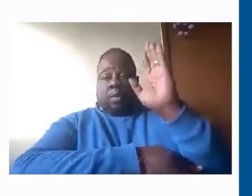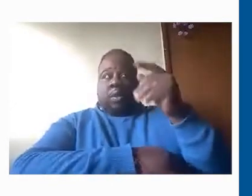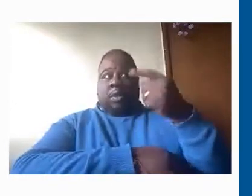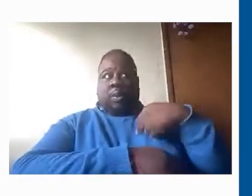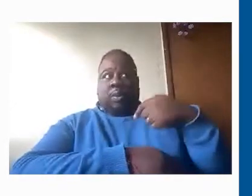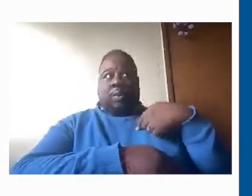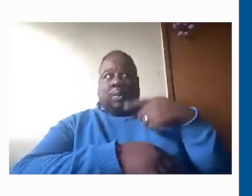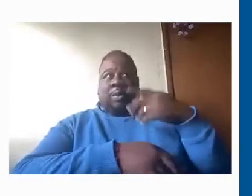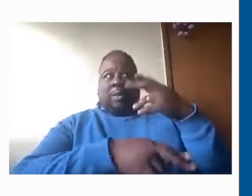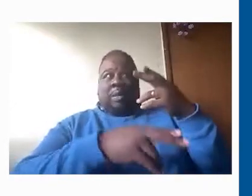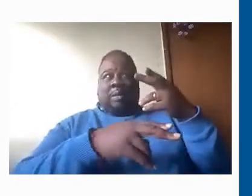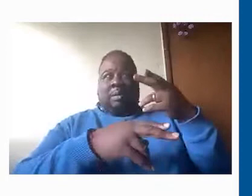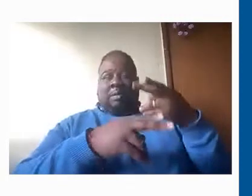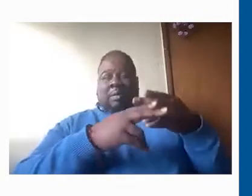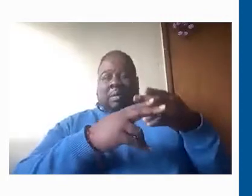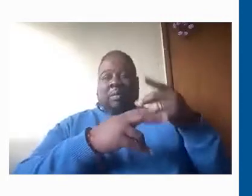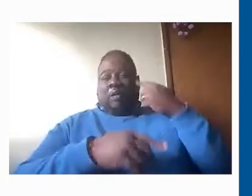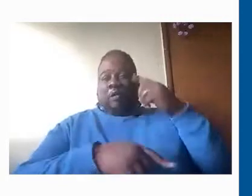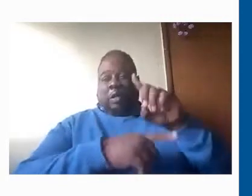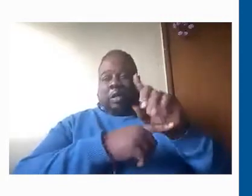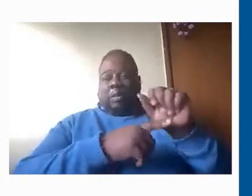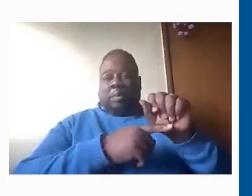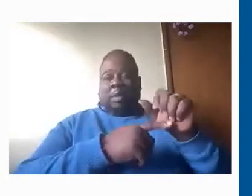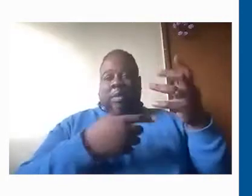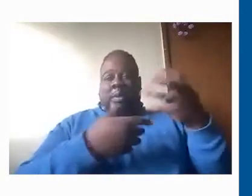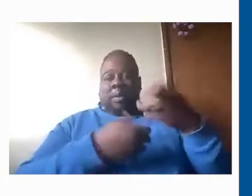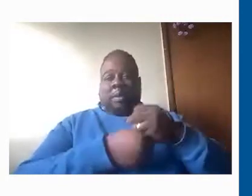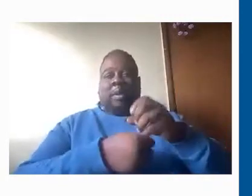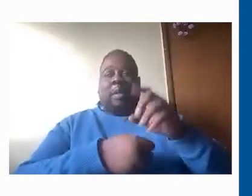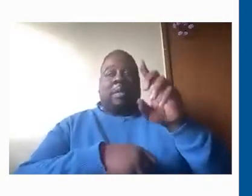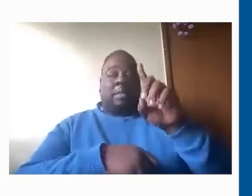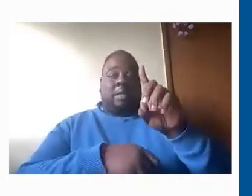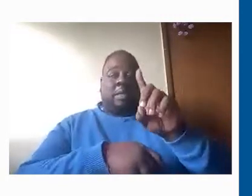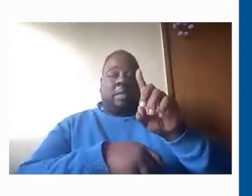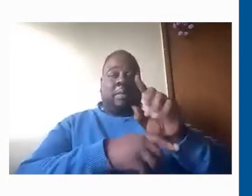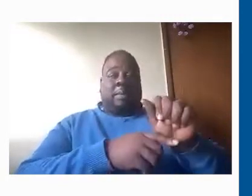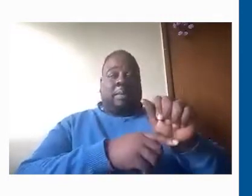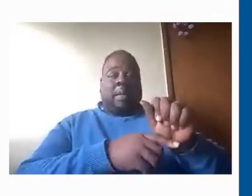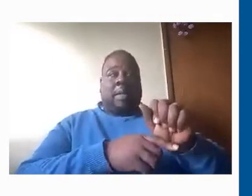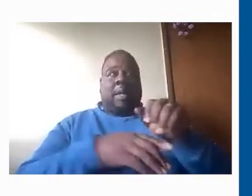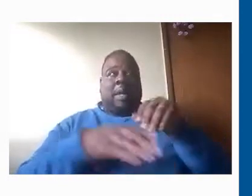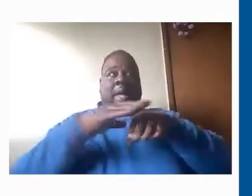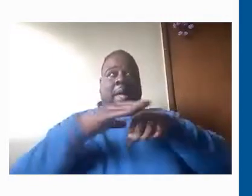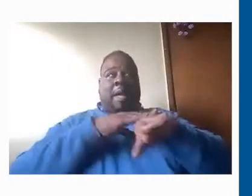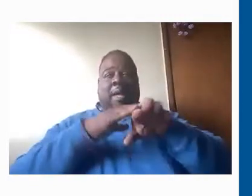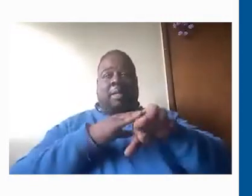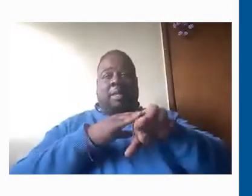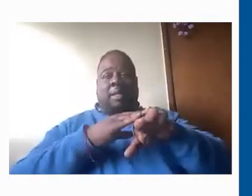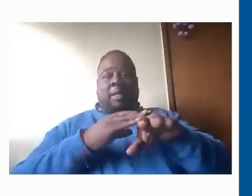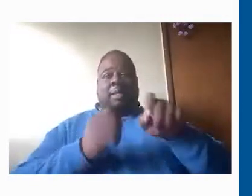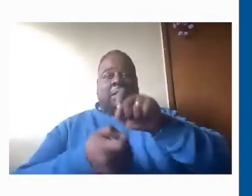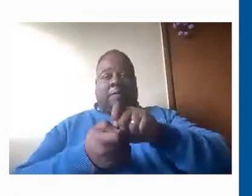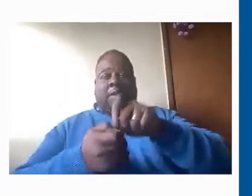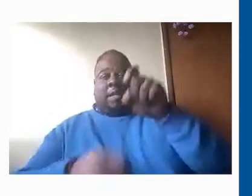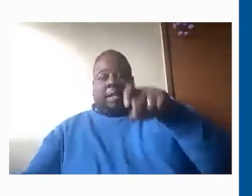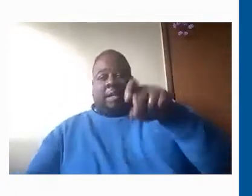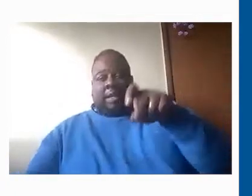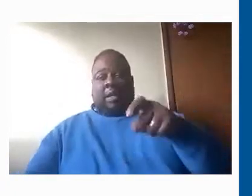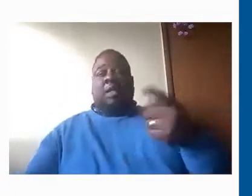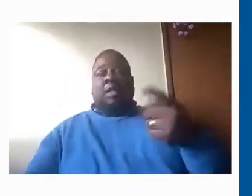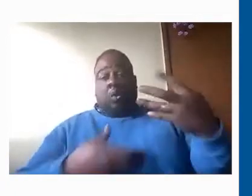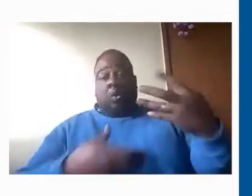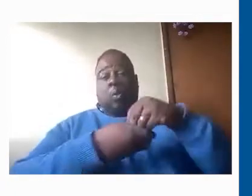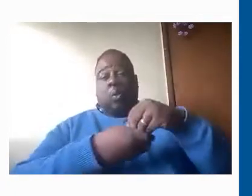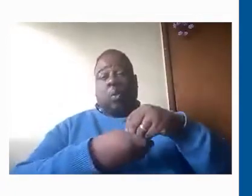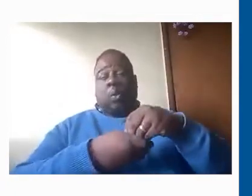disabilities is Disabilities, Access, and Functional Needs. And specifically that includes disabilities, but access and functional needs